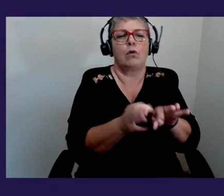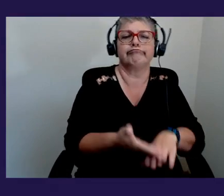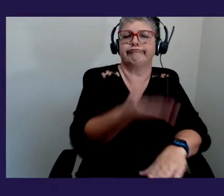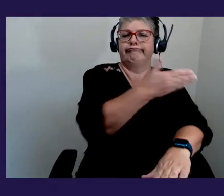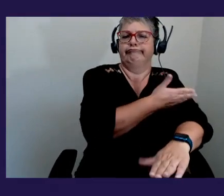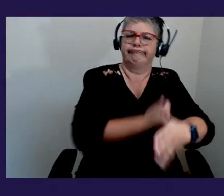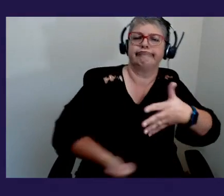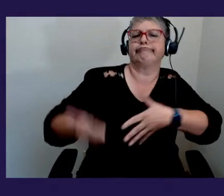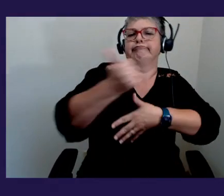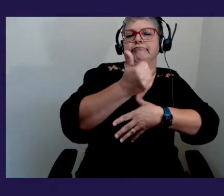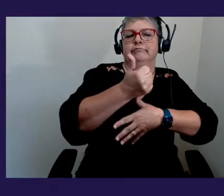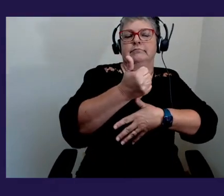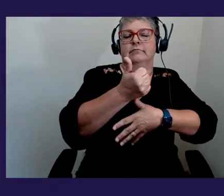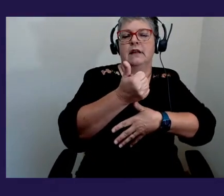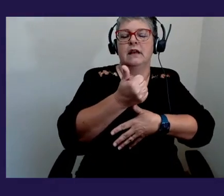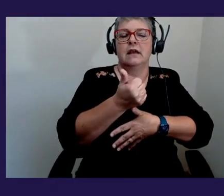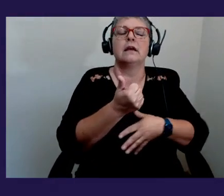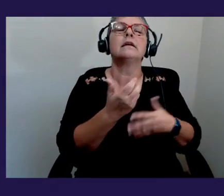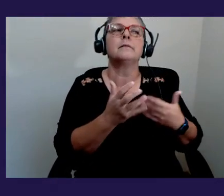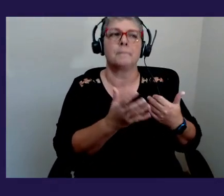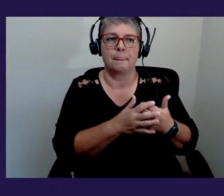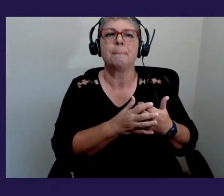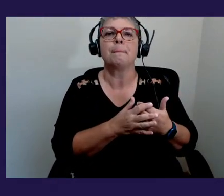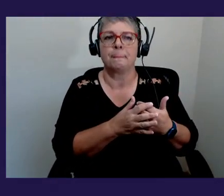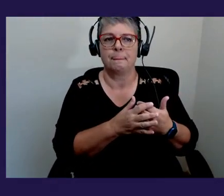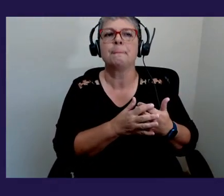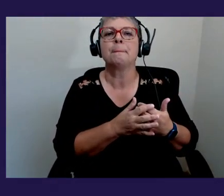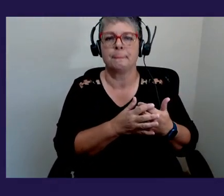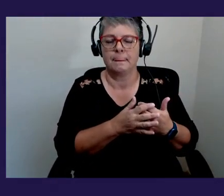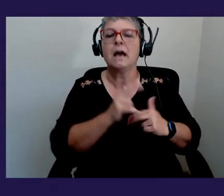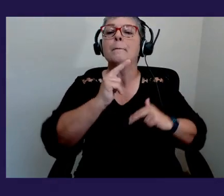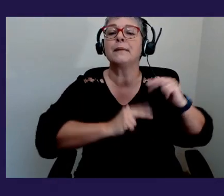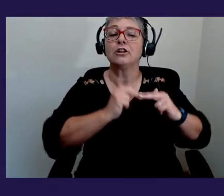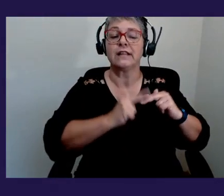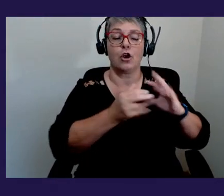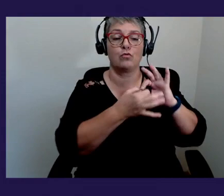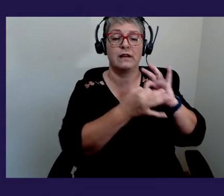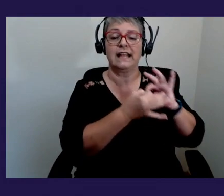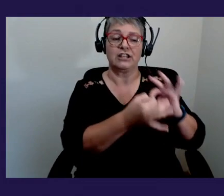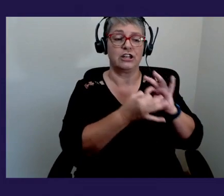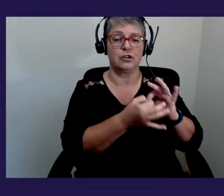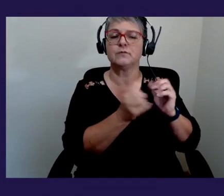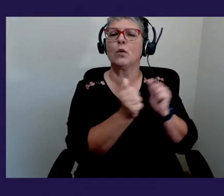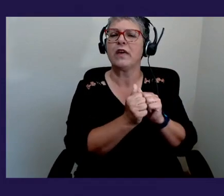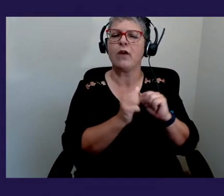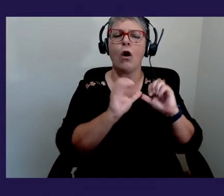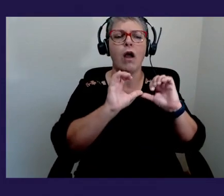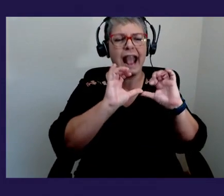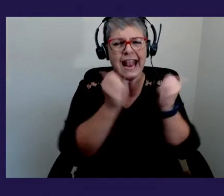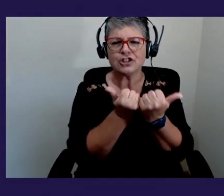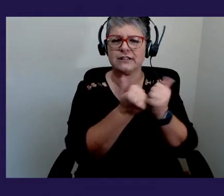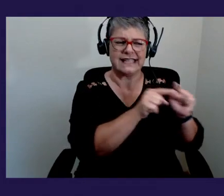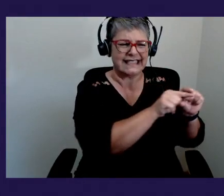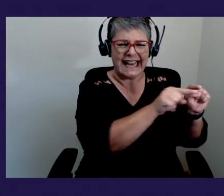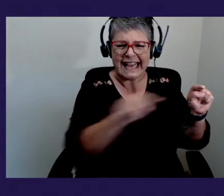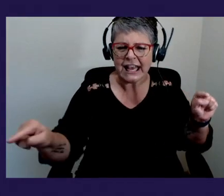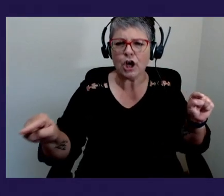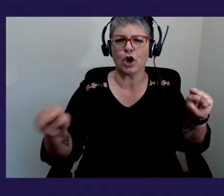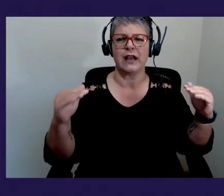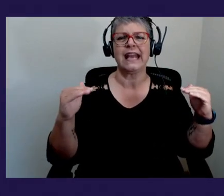the science, and then building relationships across agencies at all levels. Next,